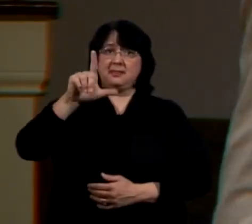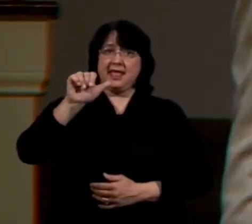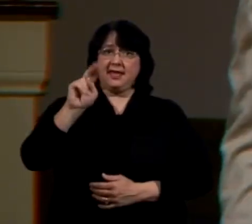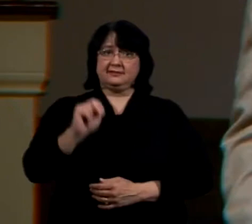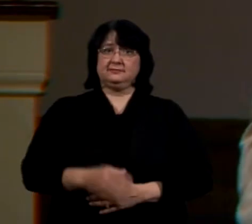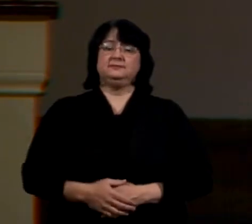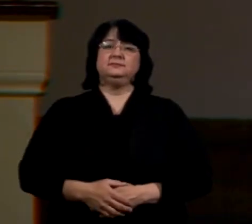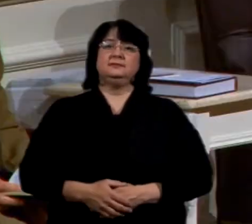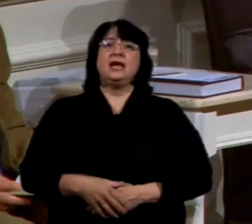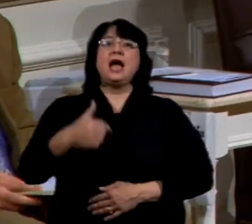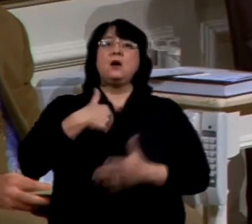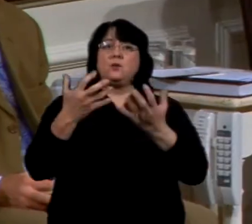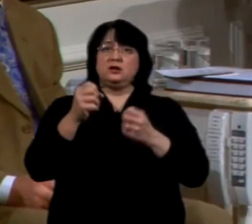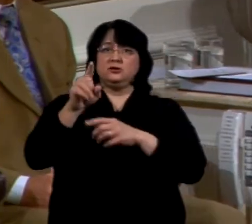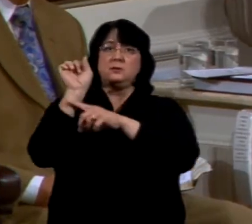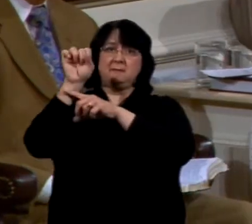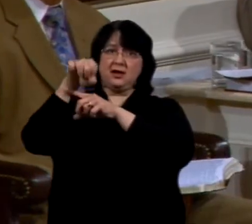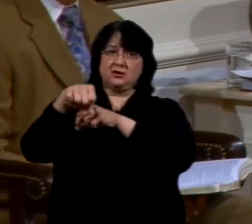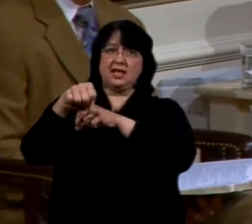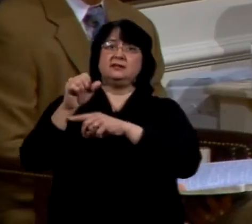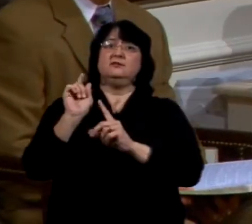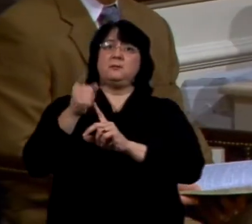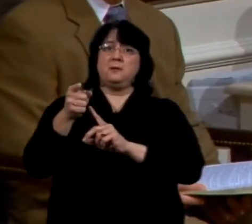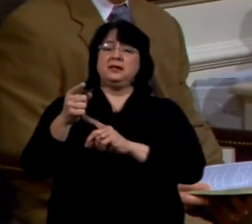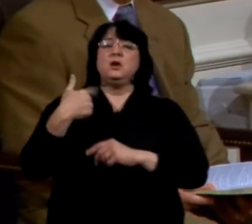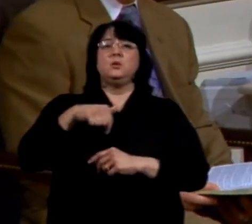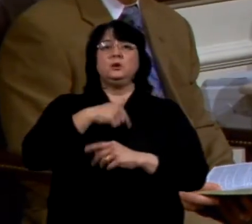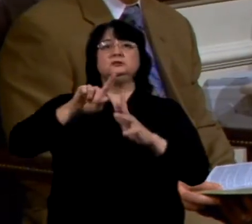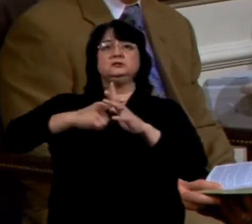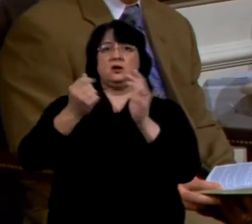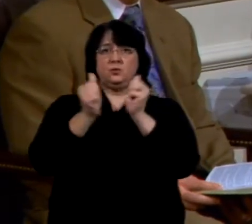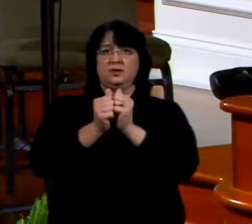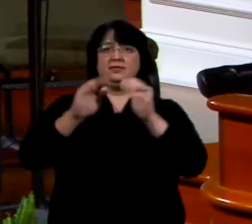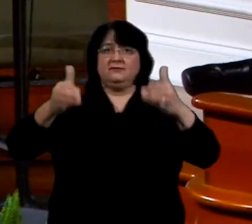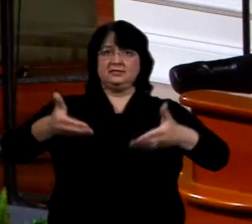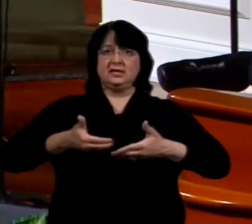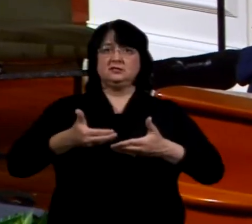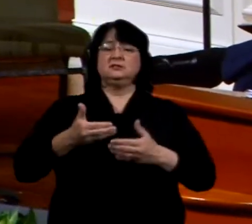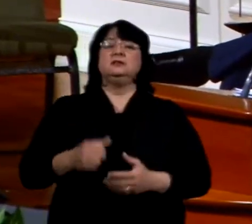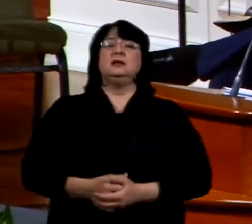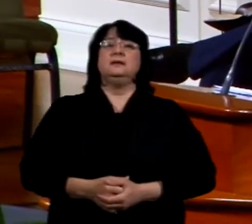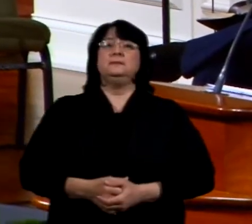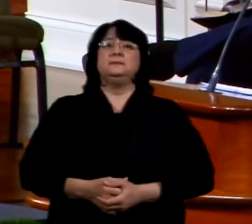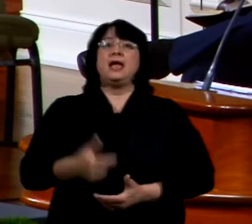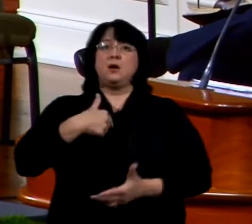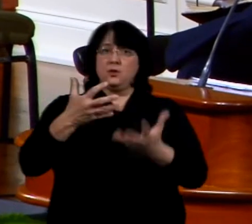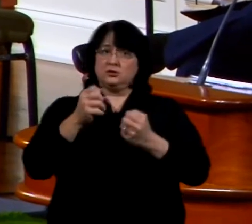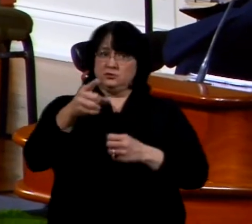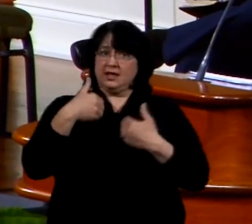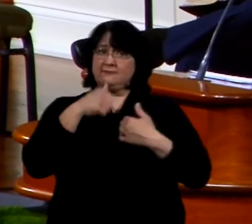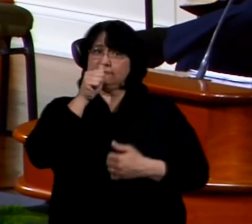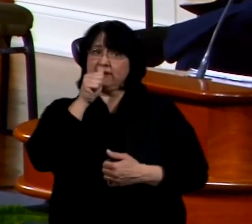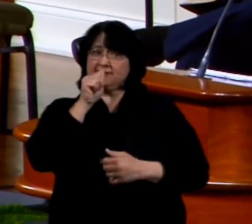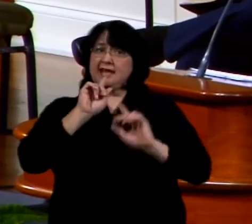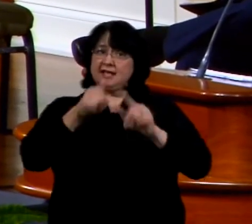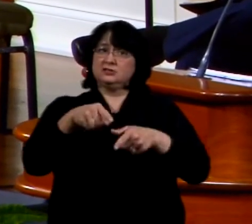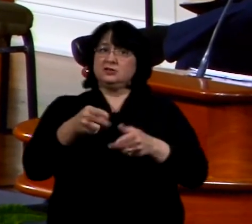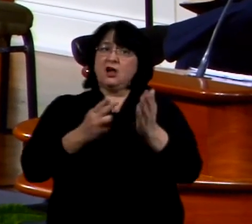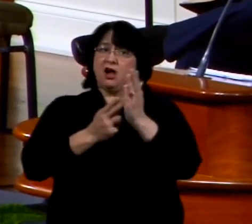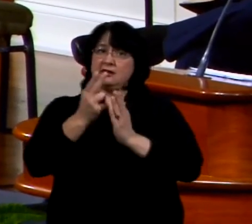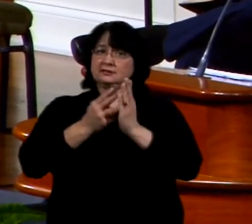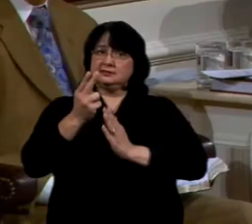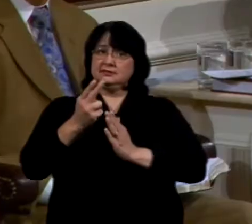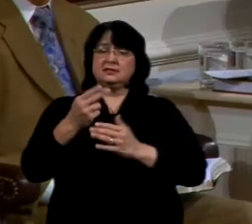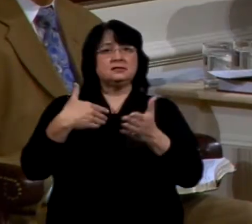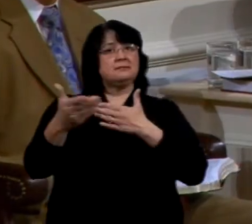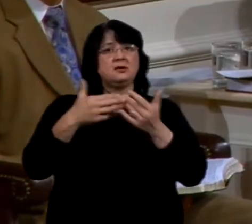Now, I want you to bow your heads for one moment. We're going to start with an invitation and end. I just want to ask you a question. I want you to have privacy to answer honestly. No